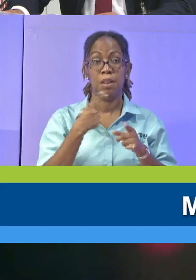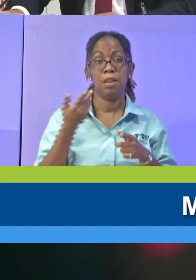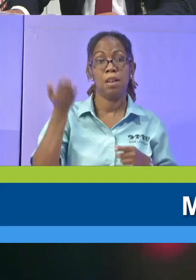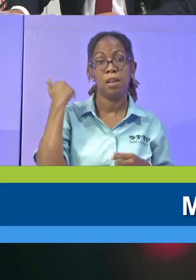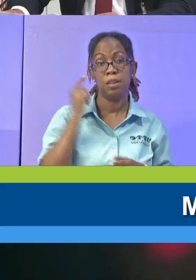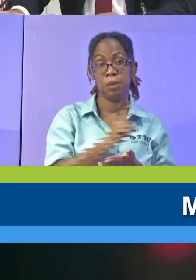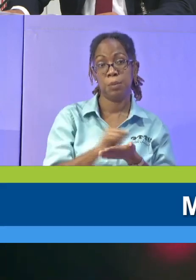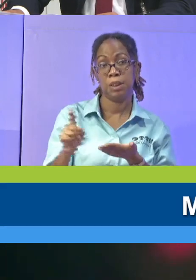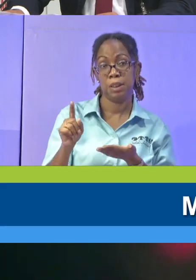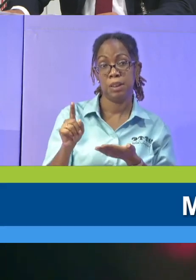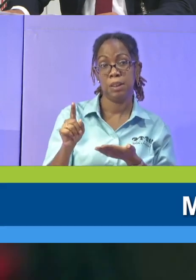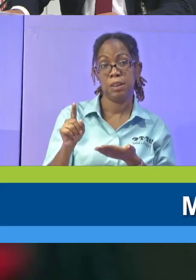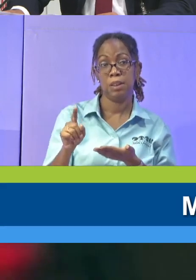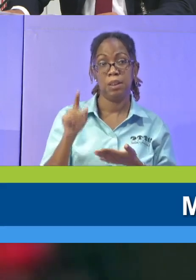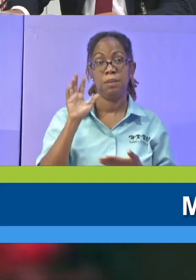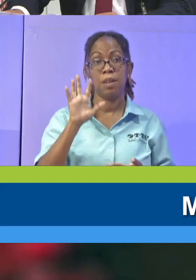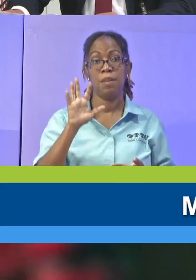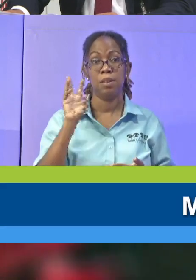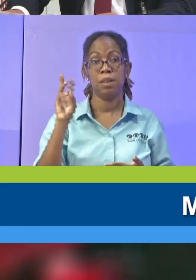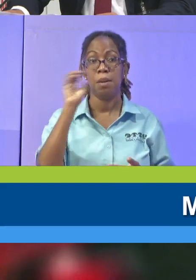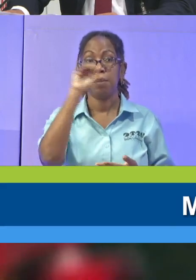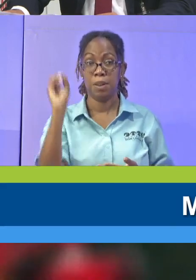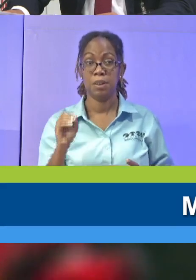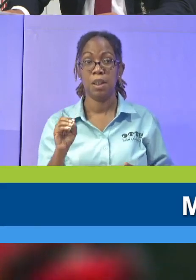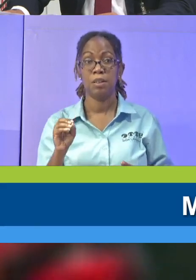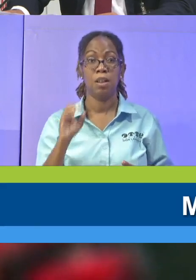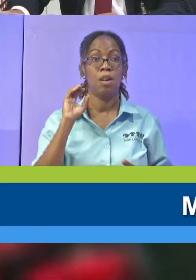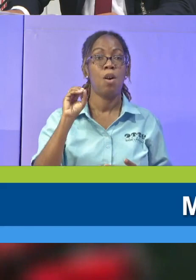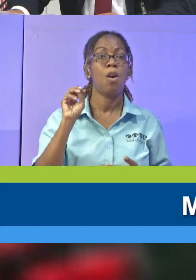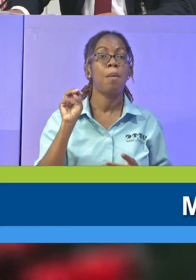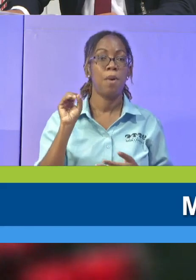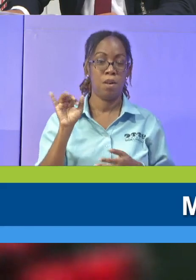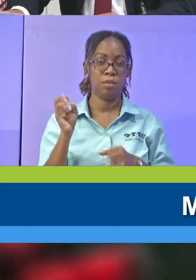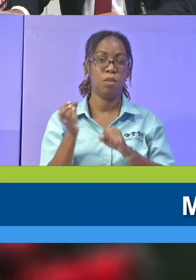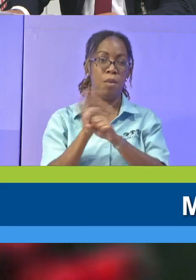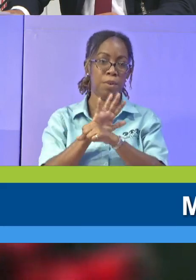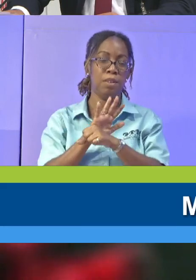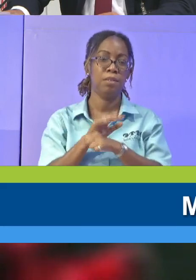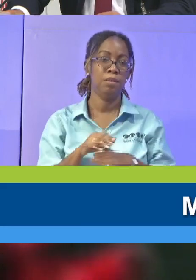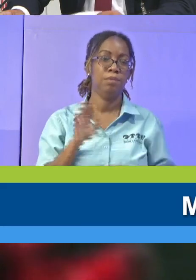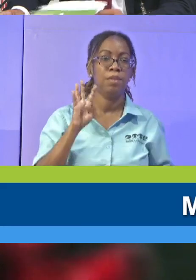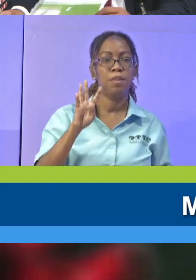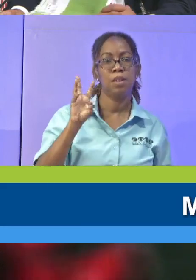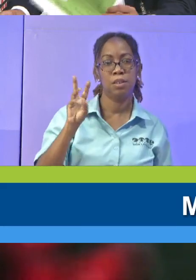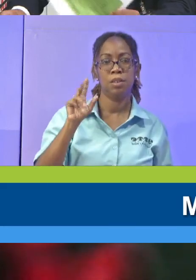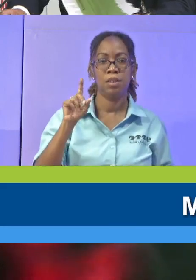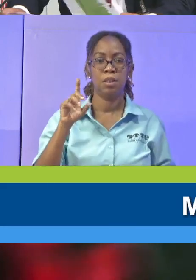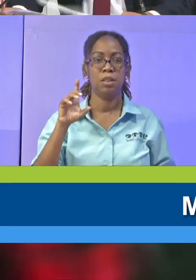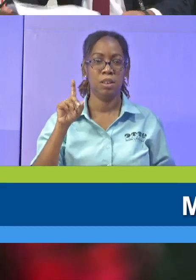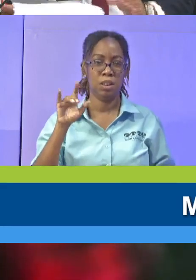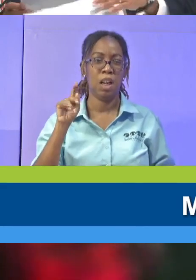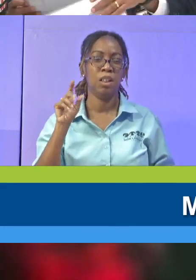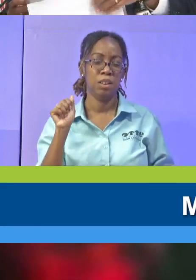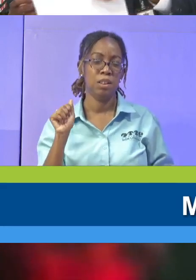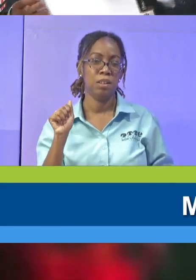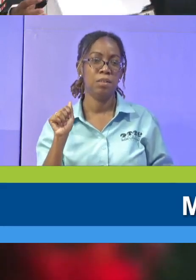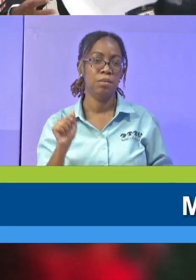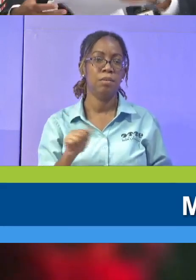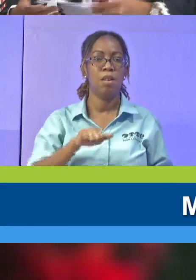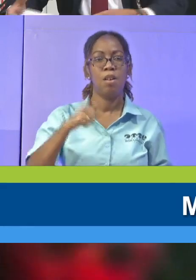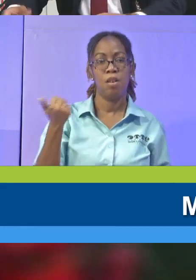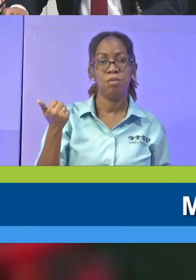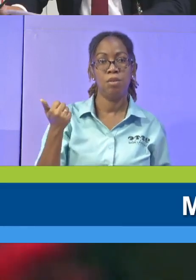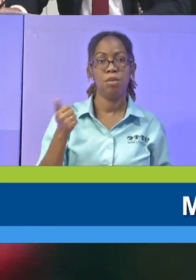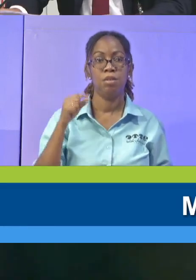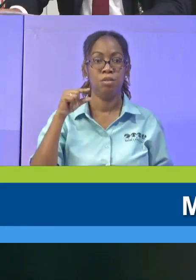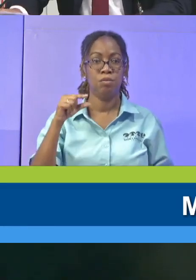sent for sequencing, 56% were Omicron, 46 were Delta, and a few were residual Gamma cases. Next slide.